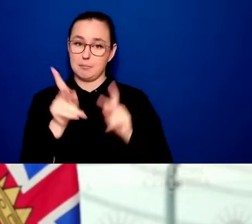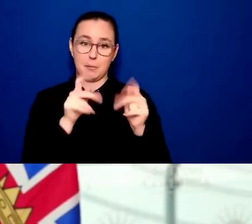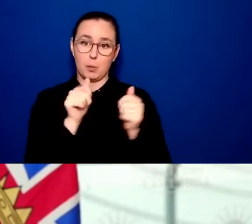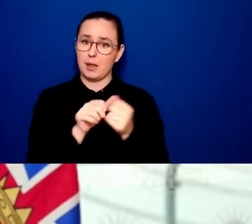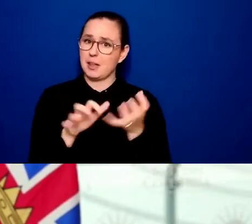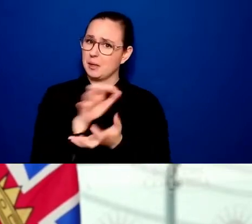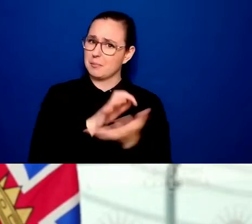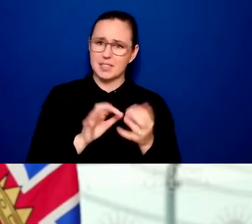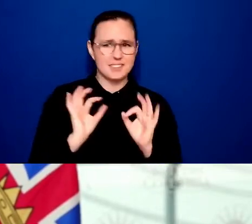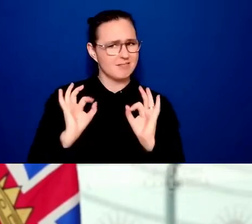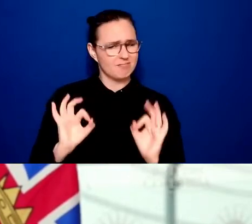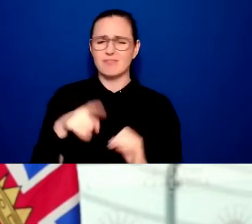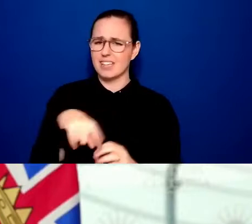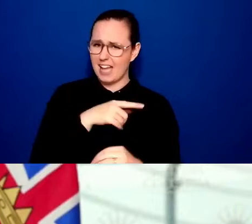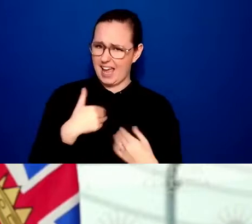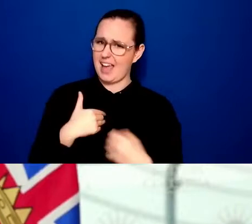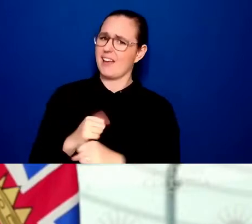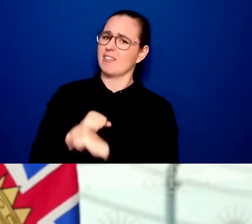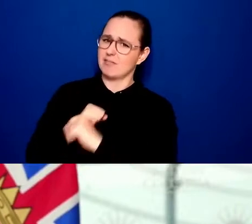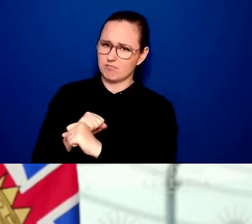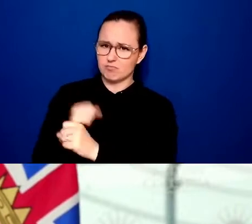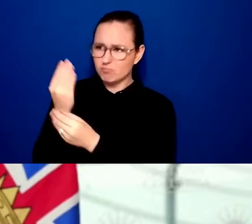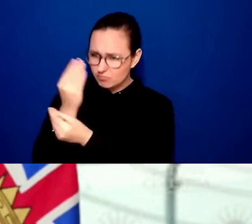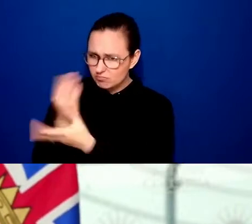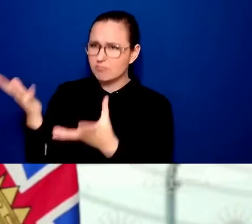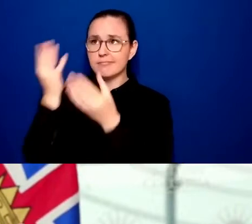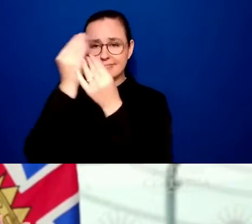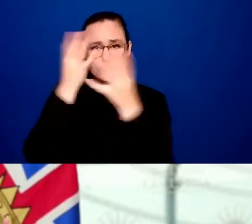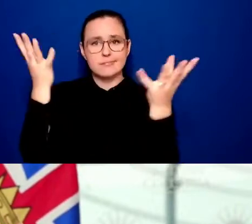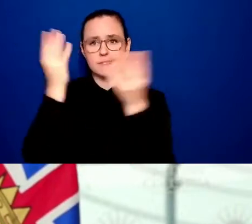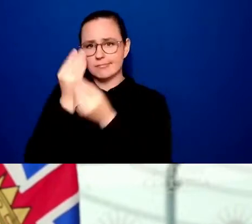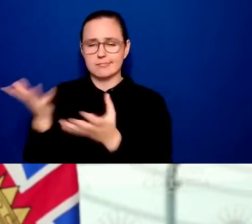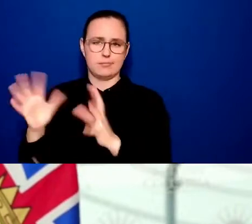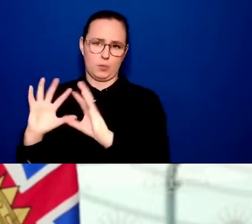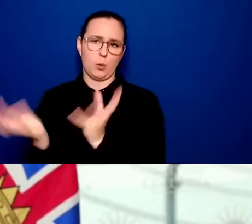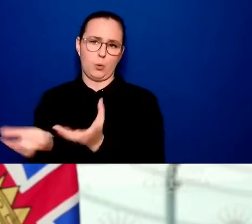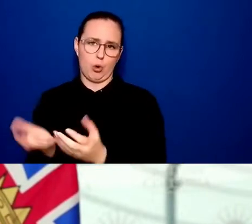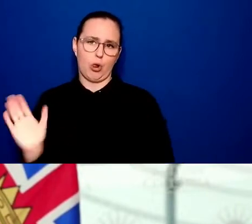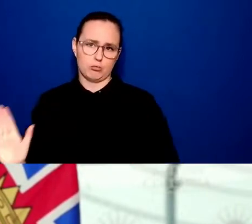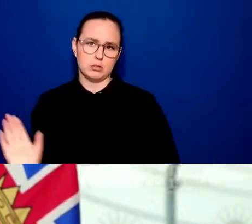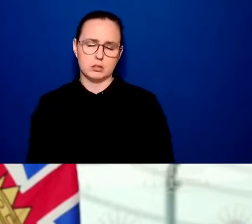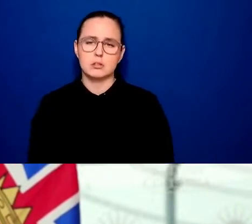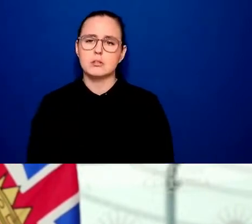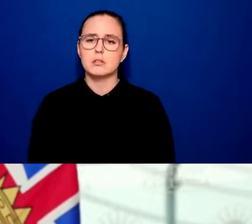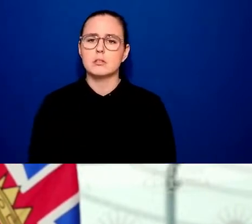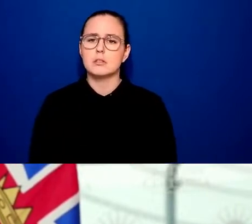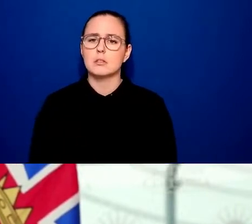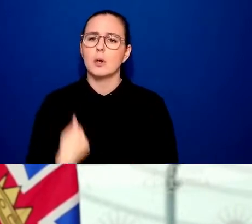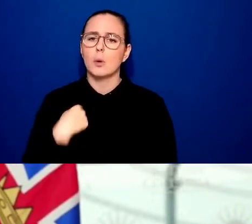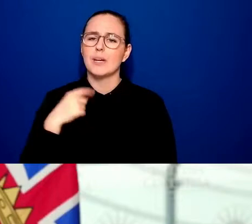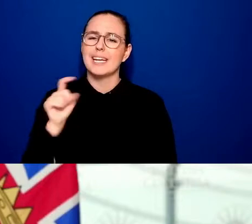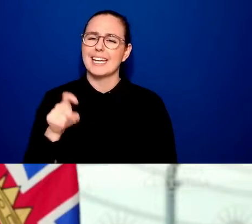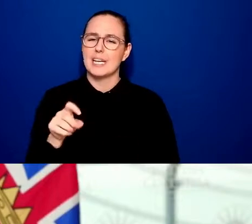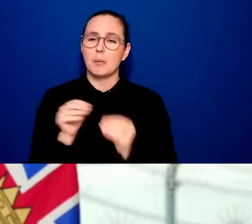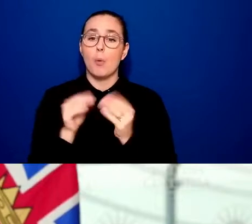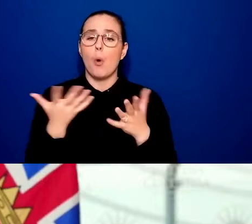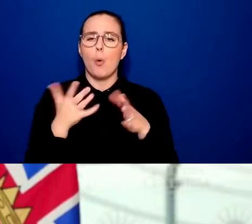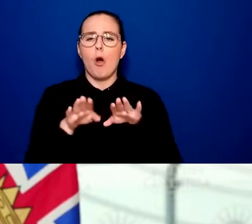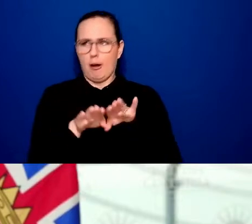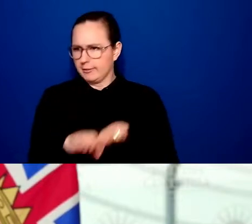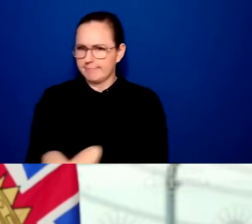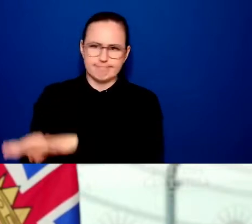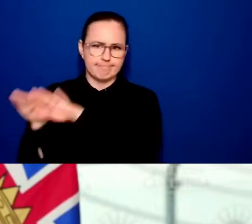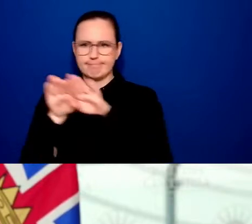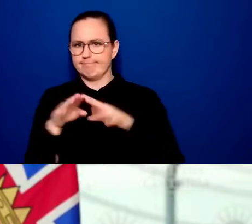forward internationally and leads to us having a more harmonized approach to how we